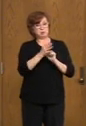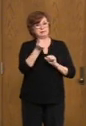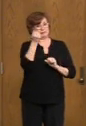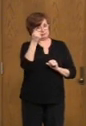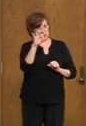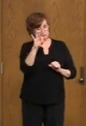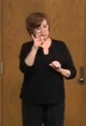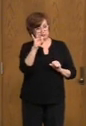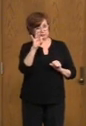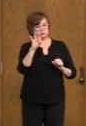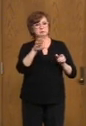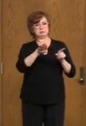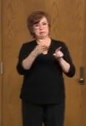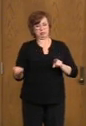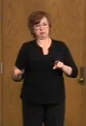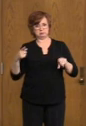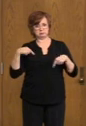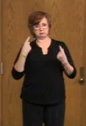a reminder for all of us that,